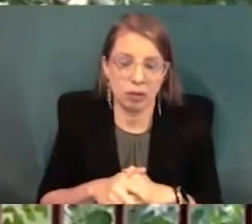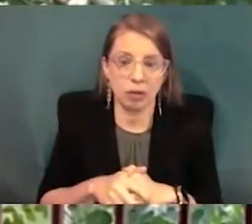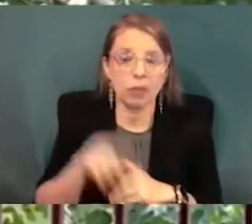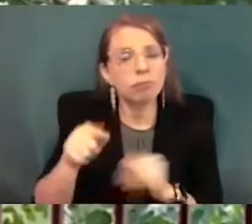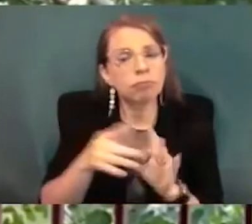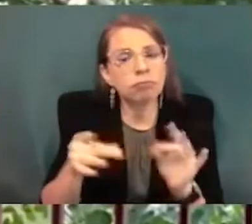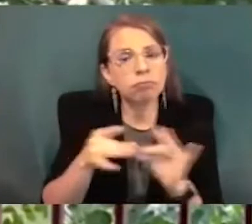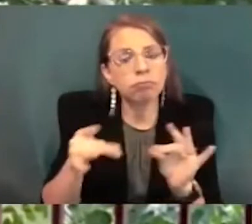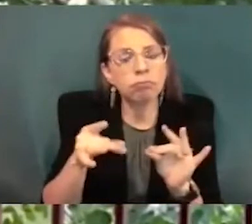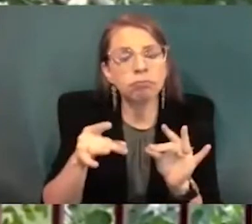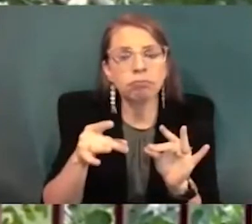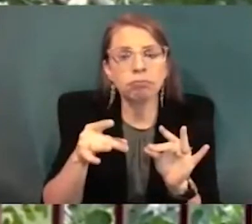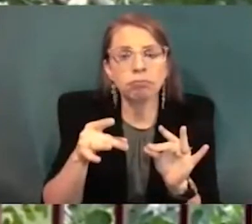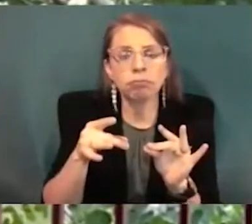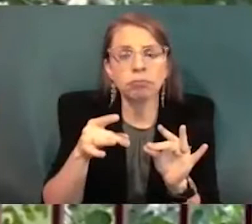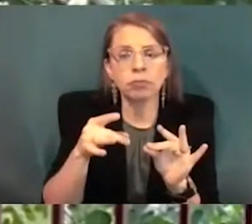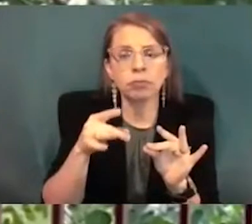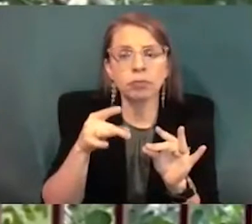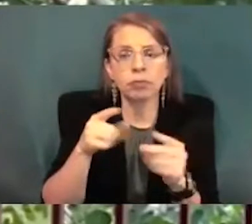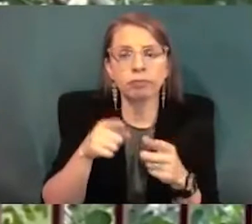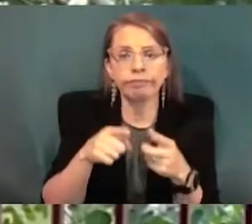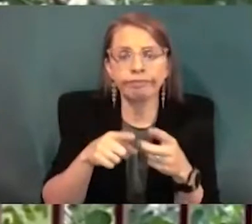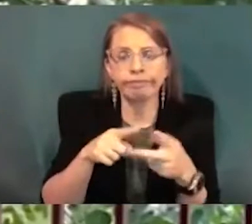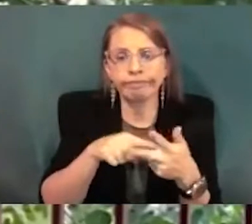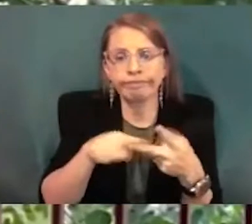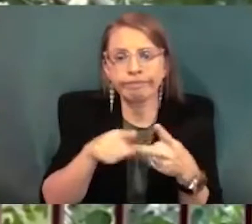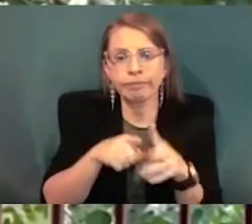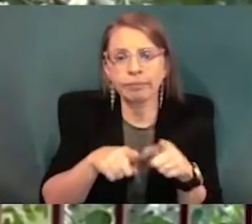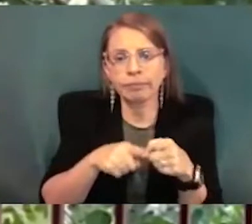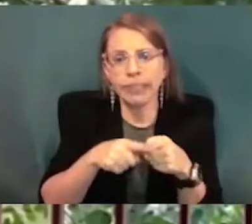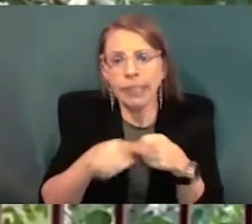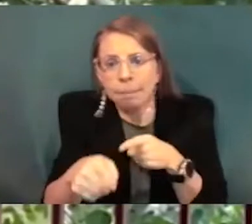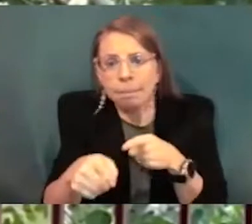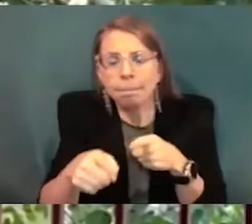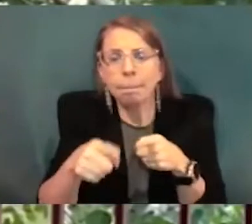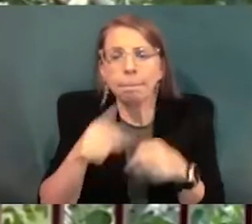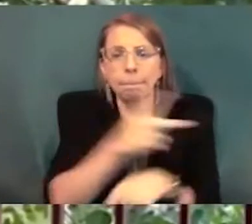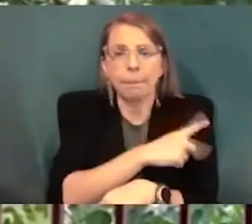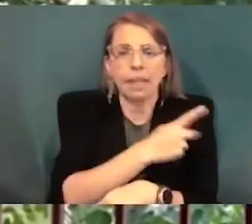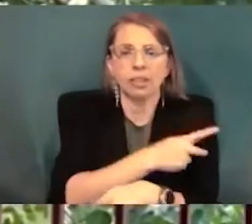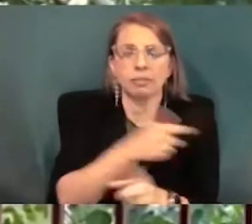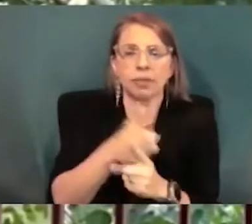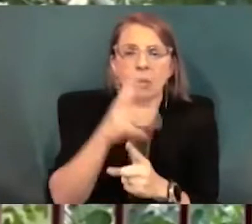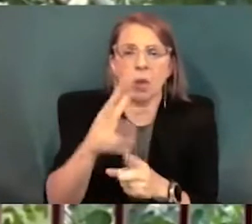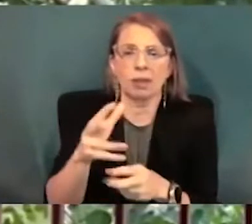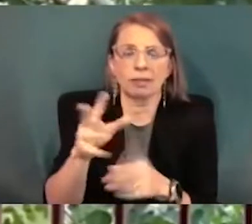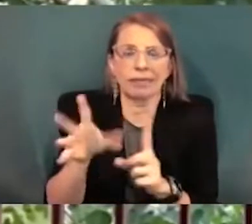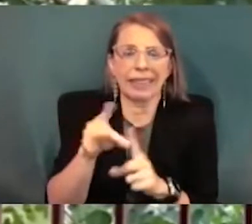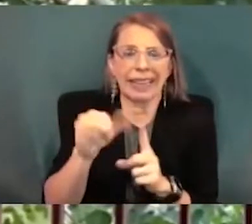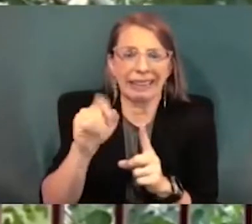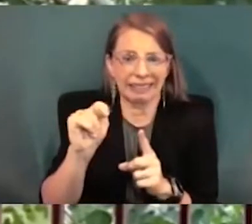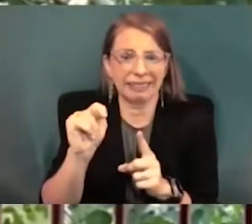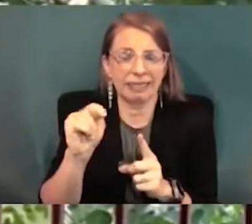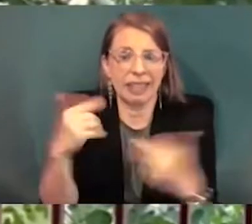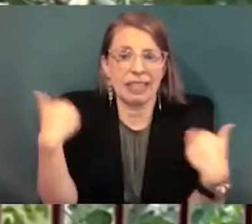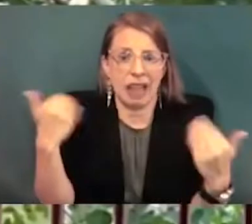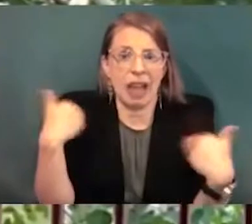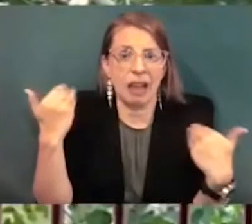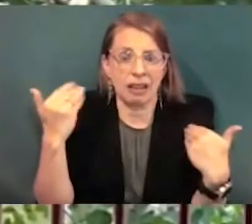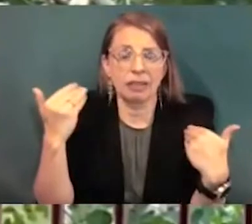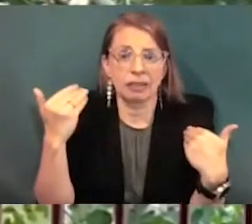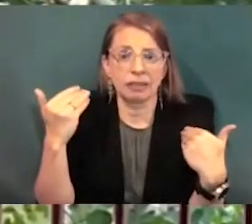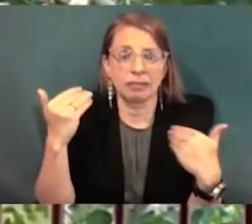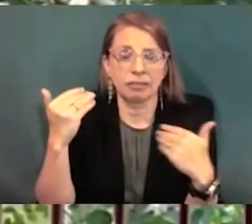specific subset of patients which are more likely to get it, and that's that younger group of people, especially the males or men more than the women